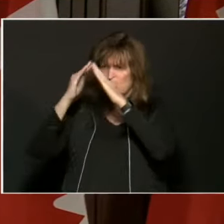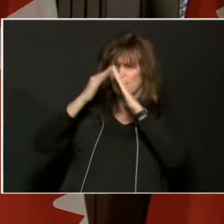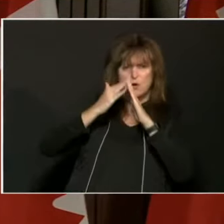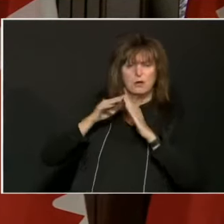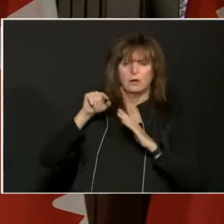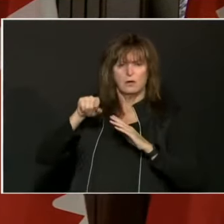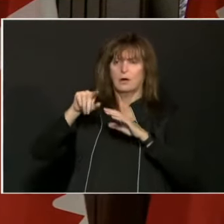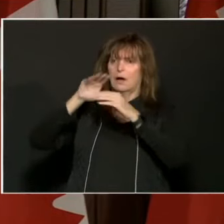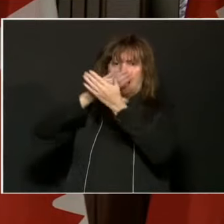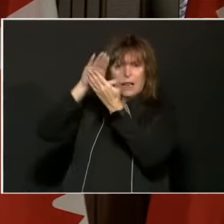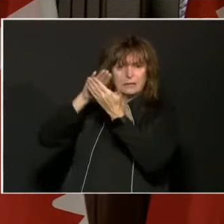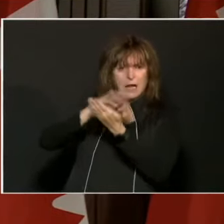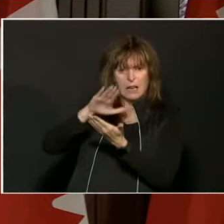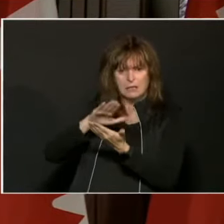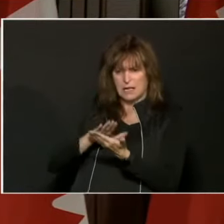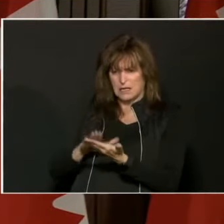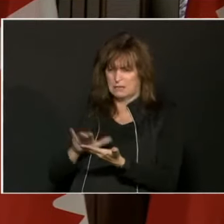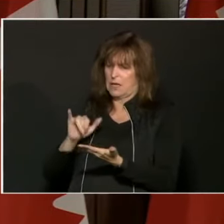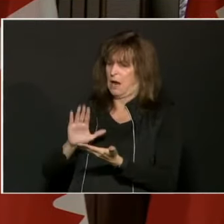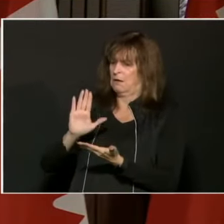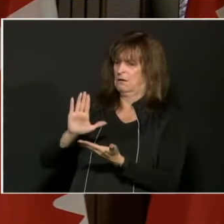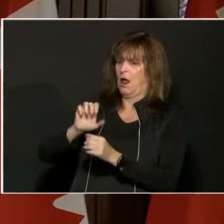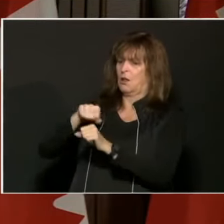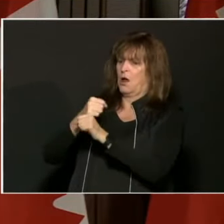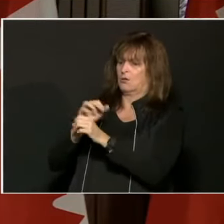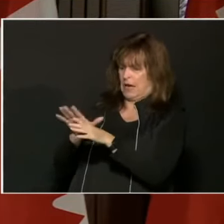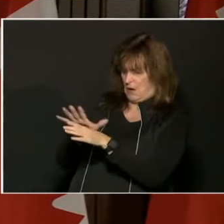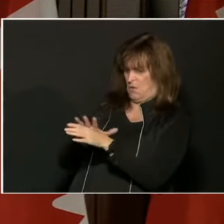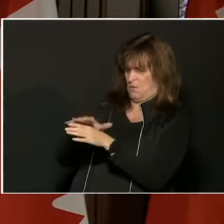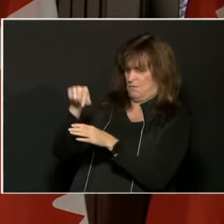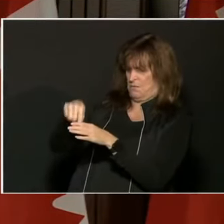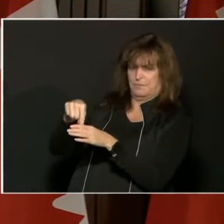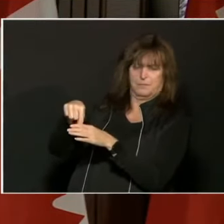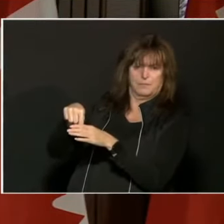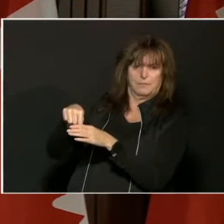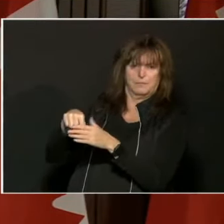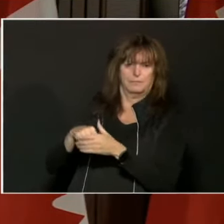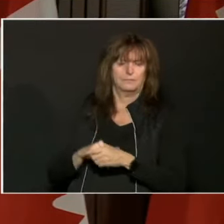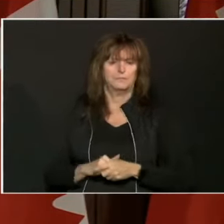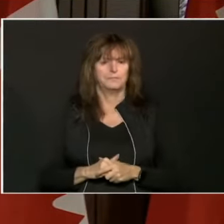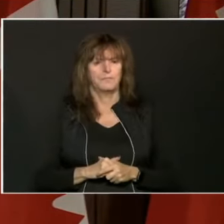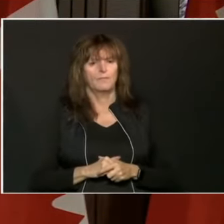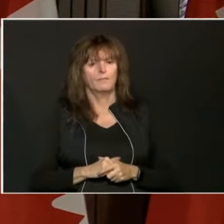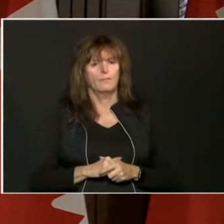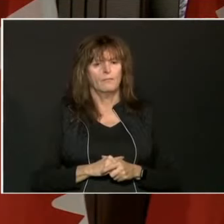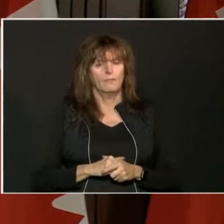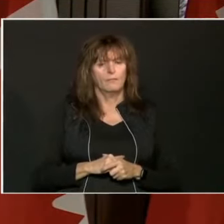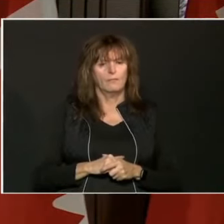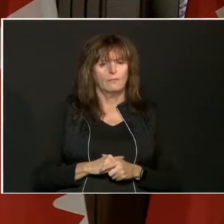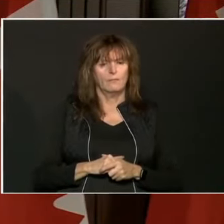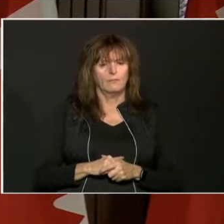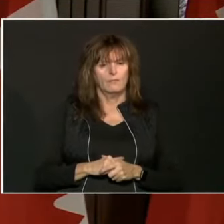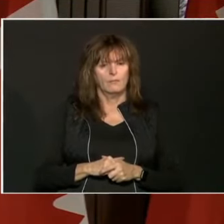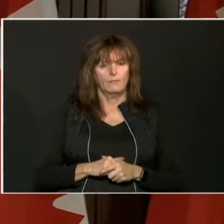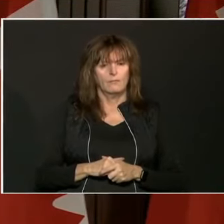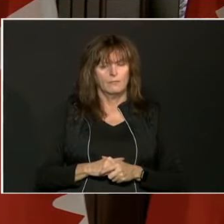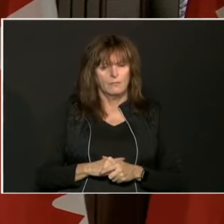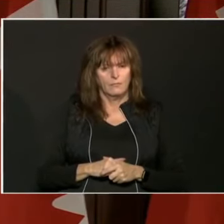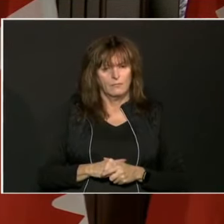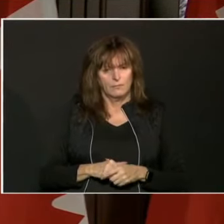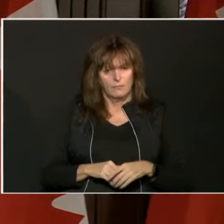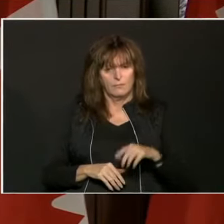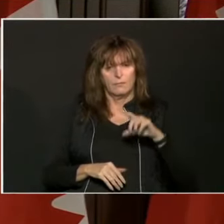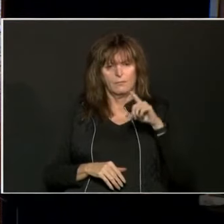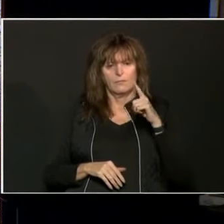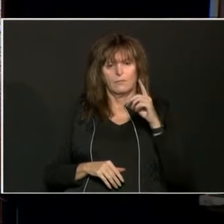question. Your next question comes from Jeff Gray with the Globe and Mail. Please go ahead. Oh, thanks. I just